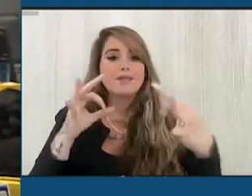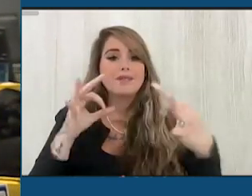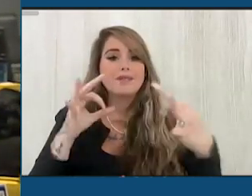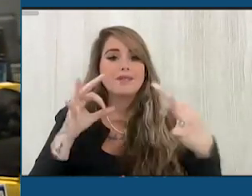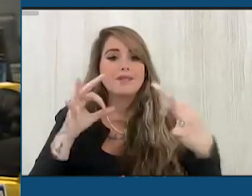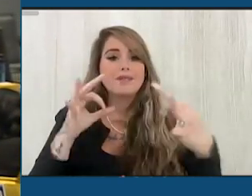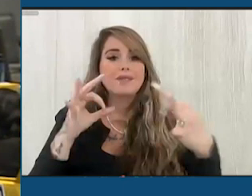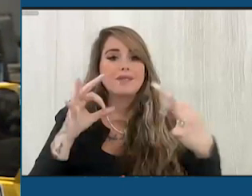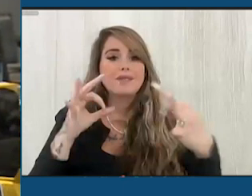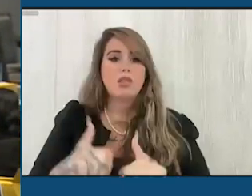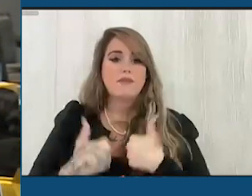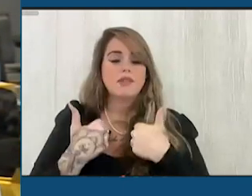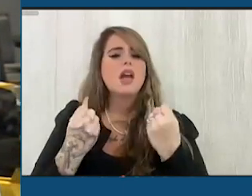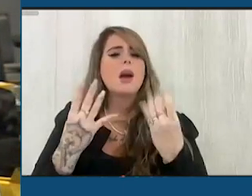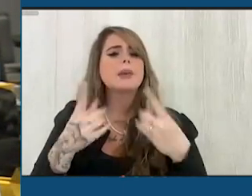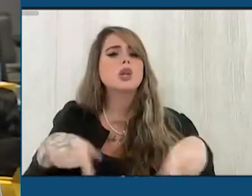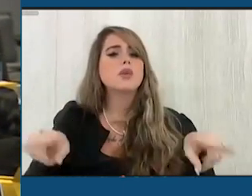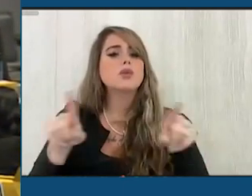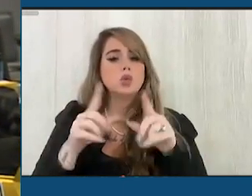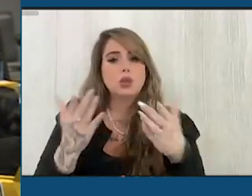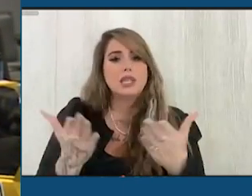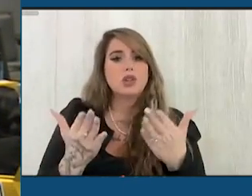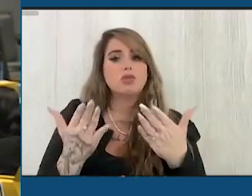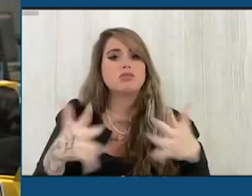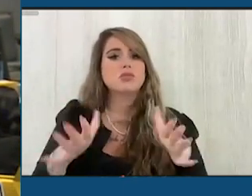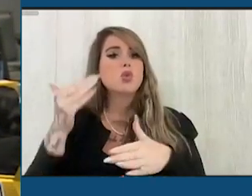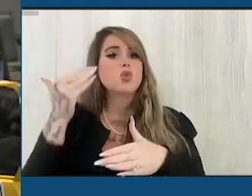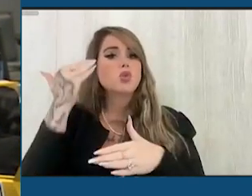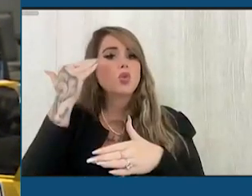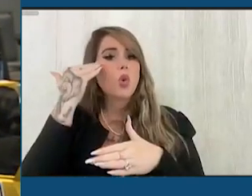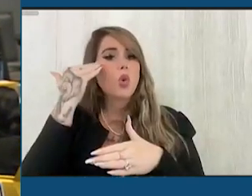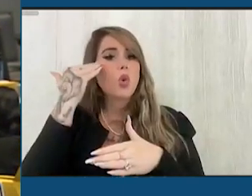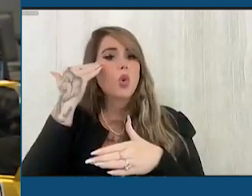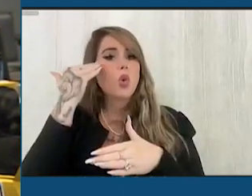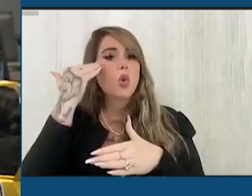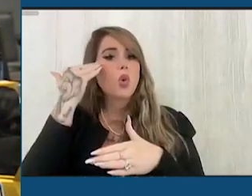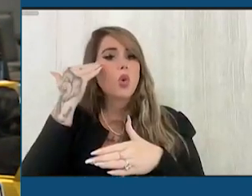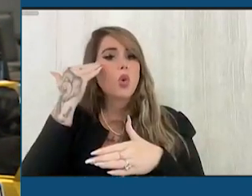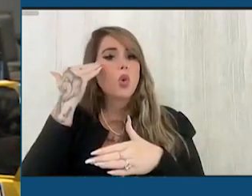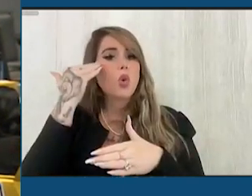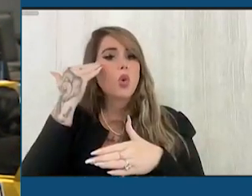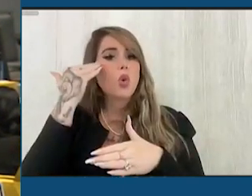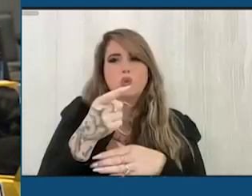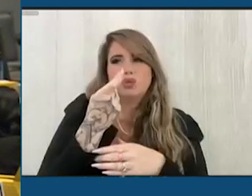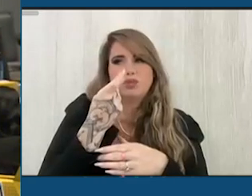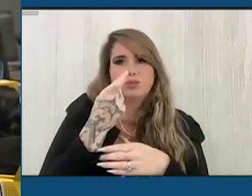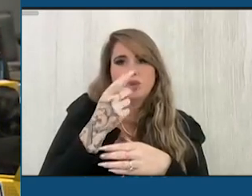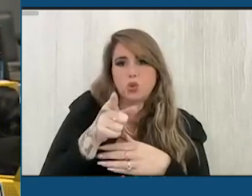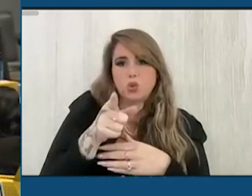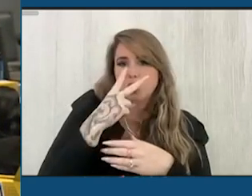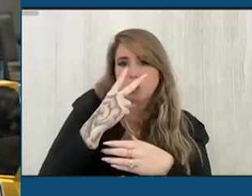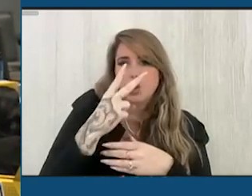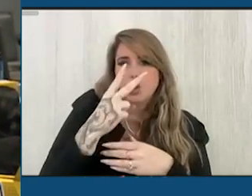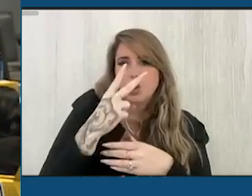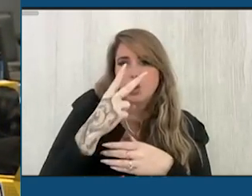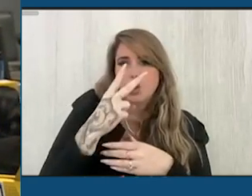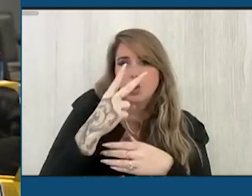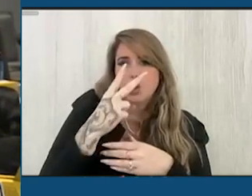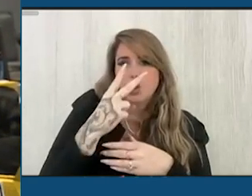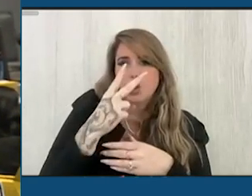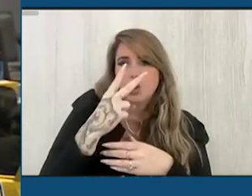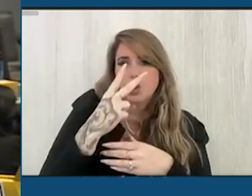How many of you here have known a child who you just saw all their potential and all